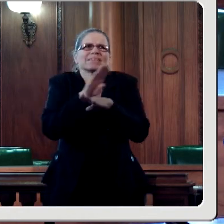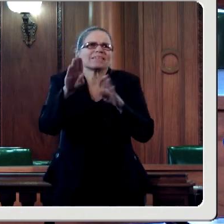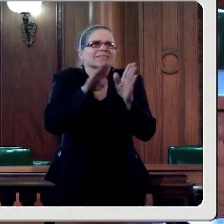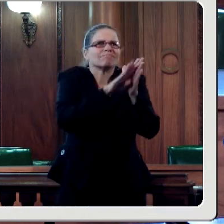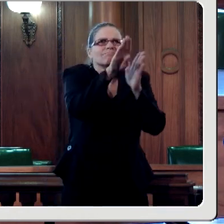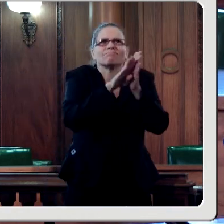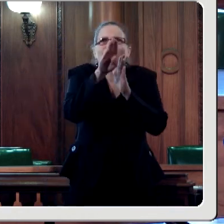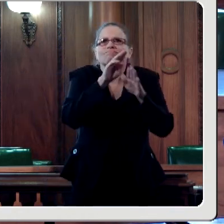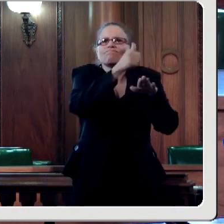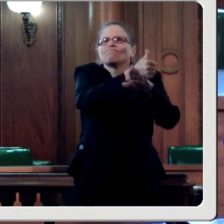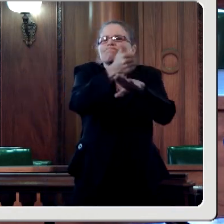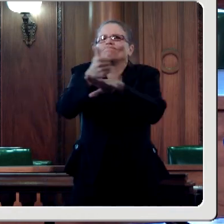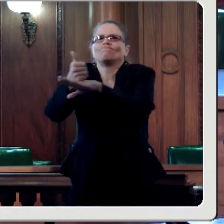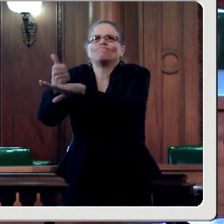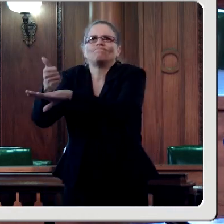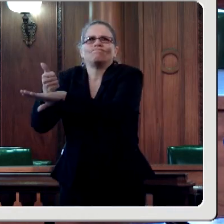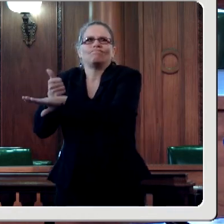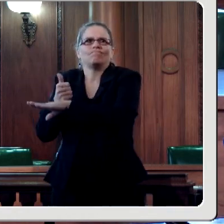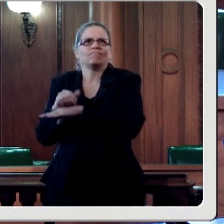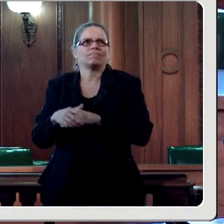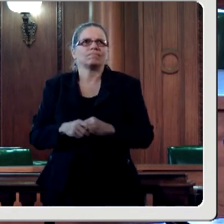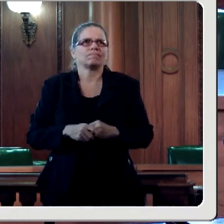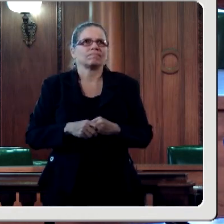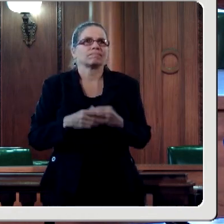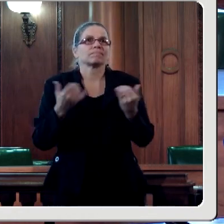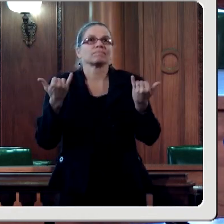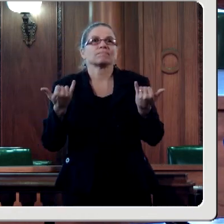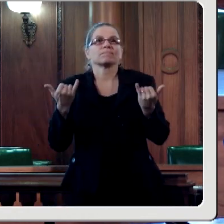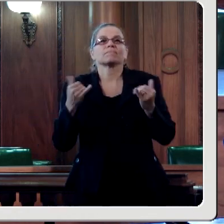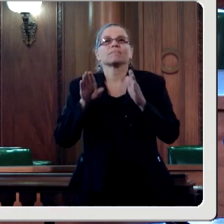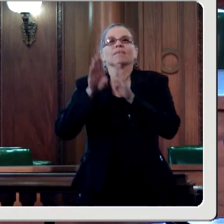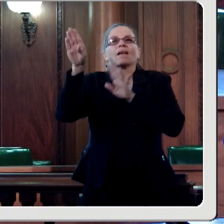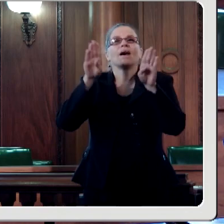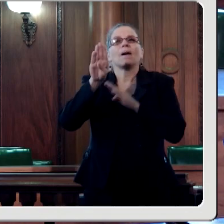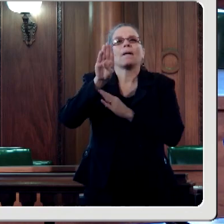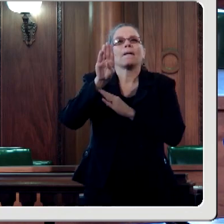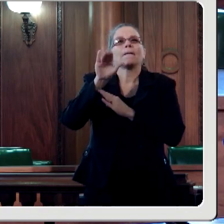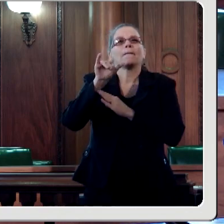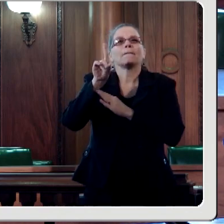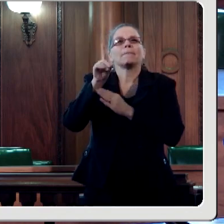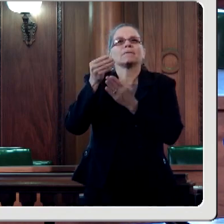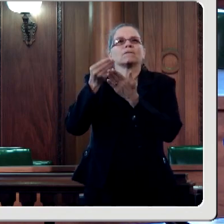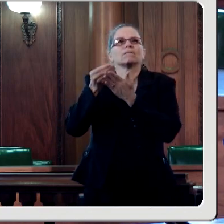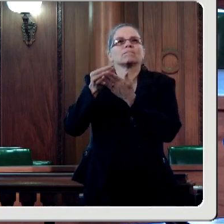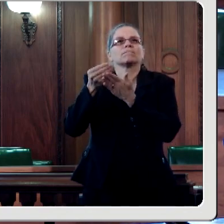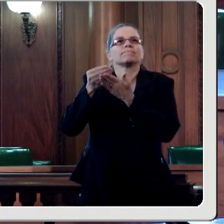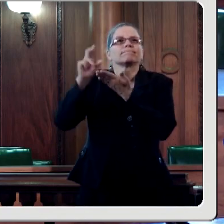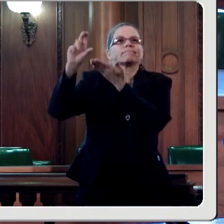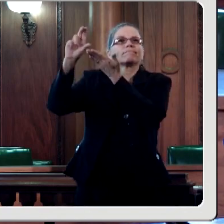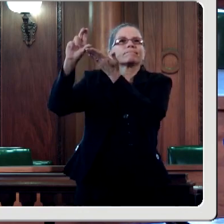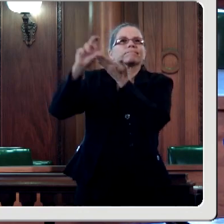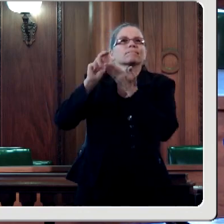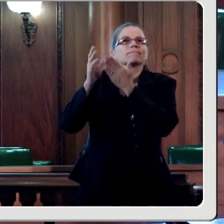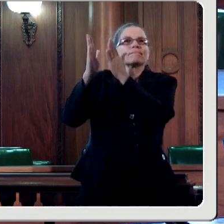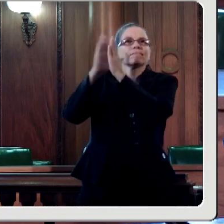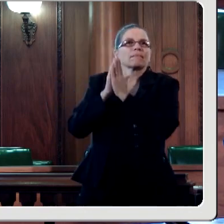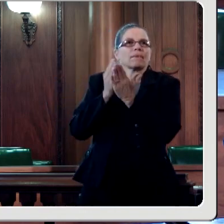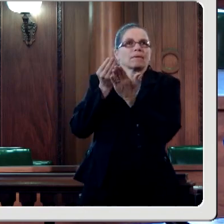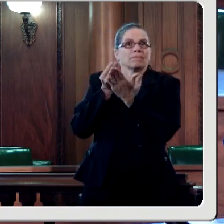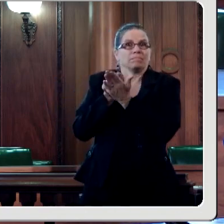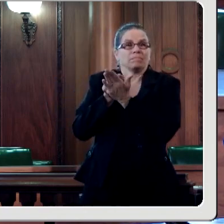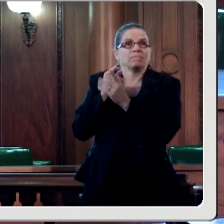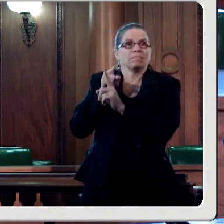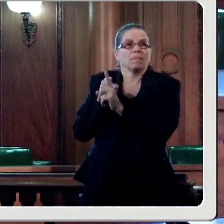on the 2 RFPs, which again will go to small businesses and workforce development. Without further ado, the